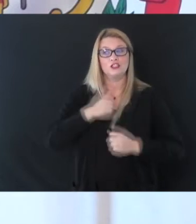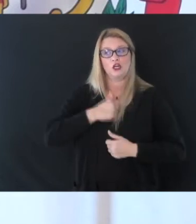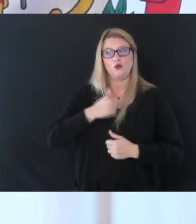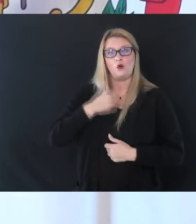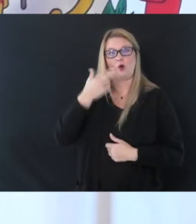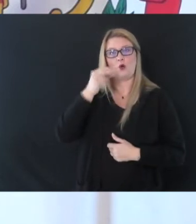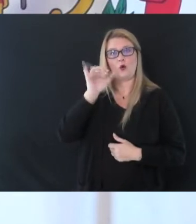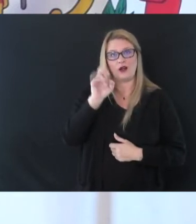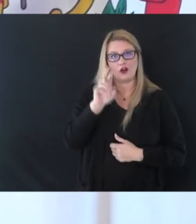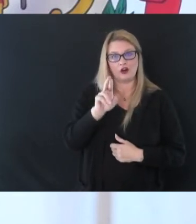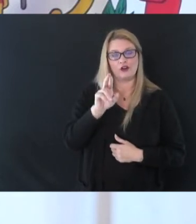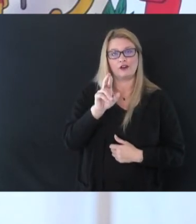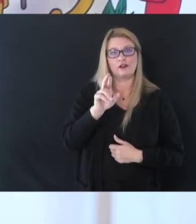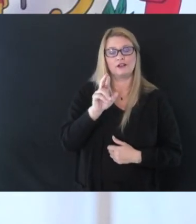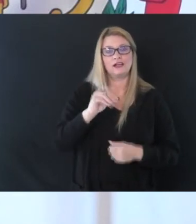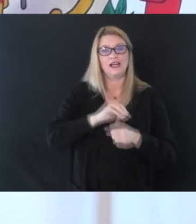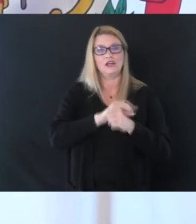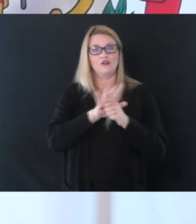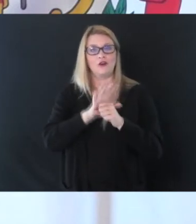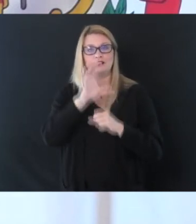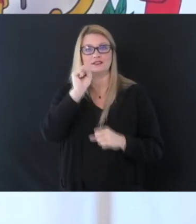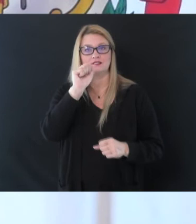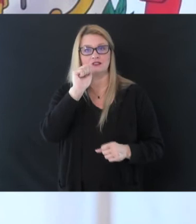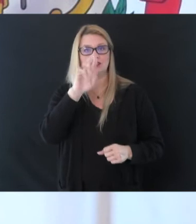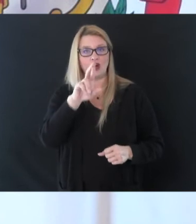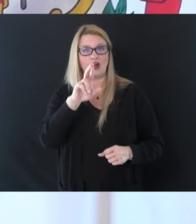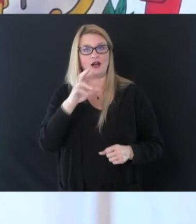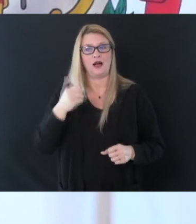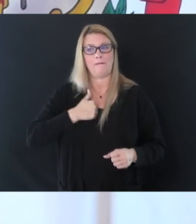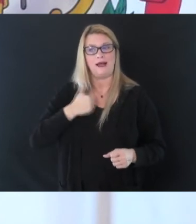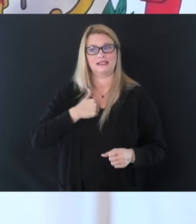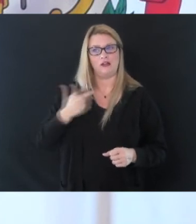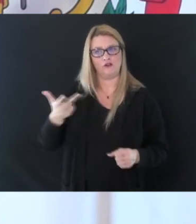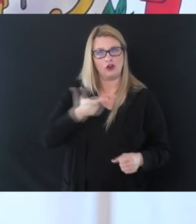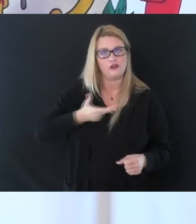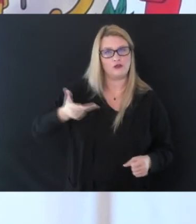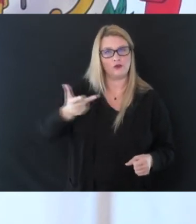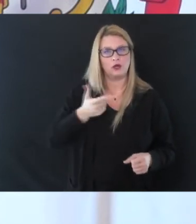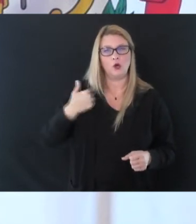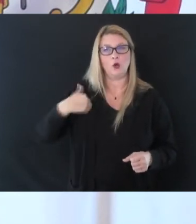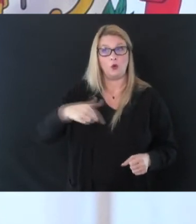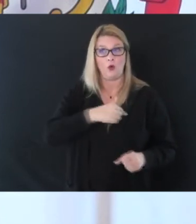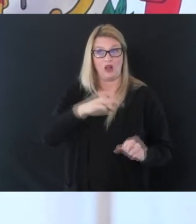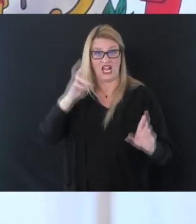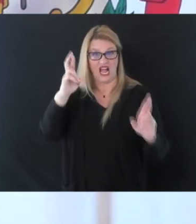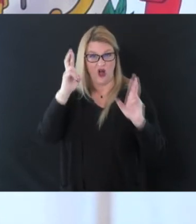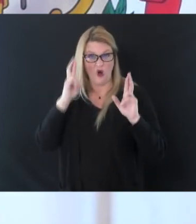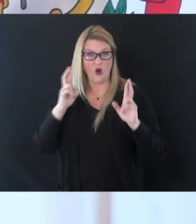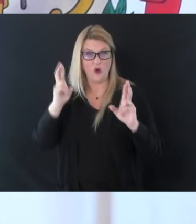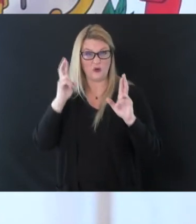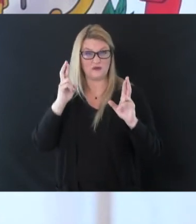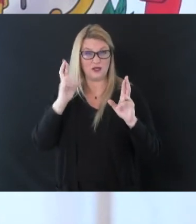our great, coronavirus czar and myself, we all hoped we were going to